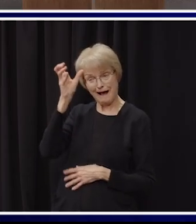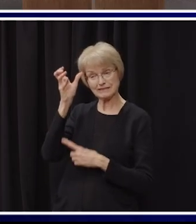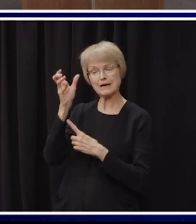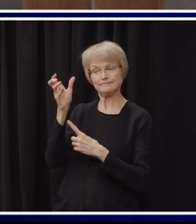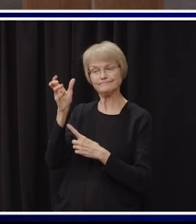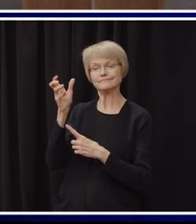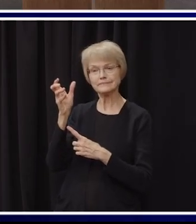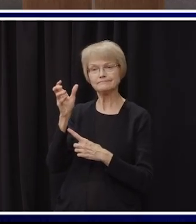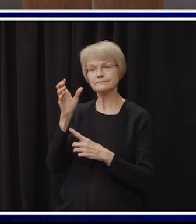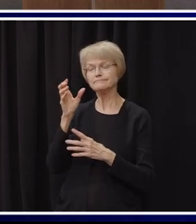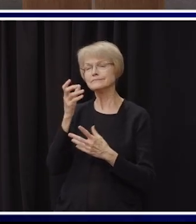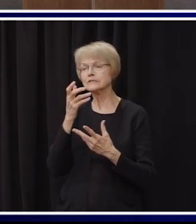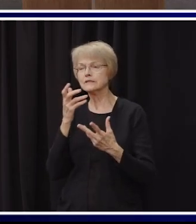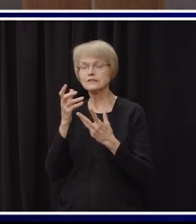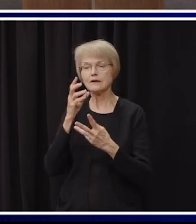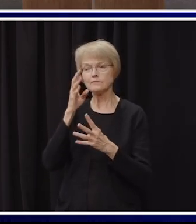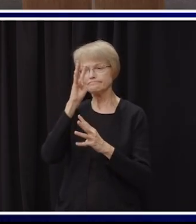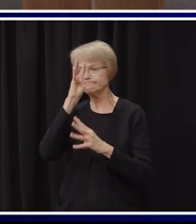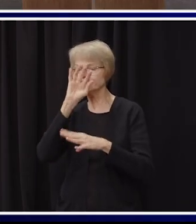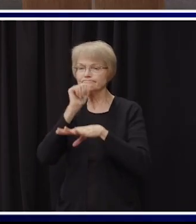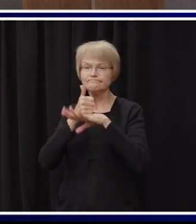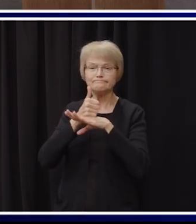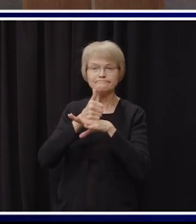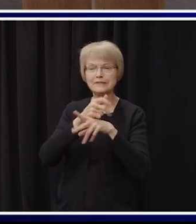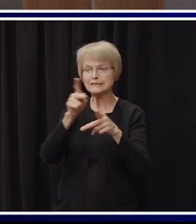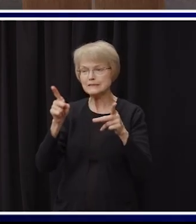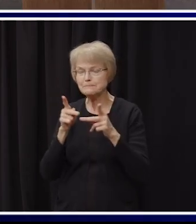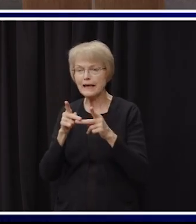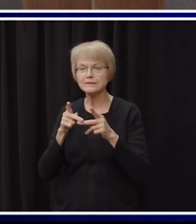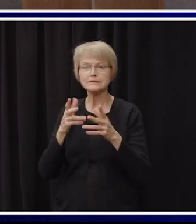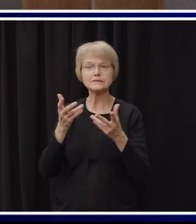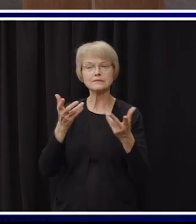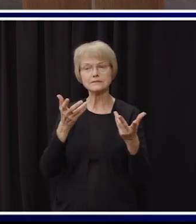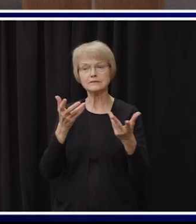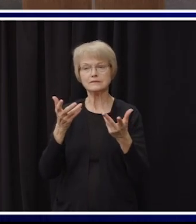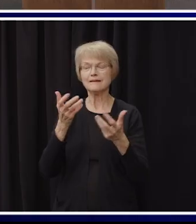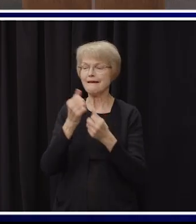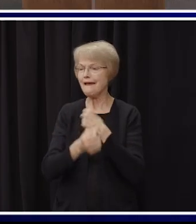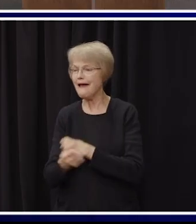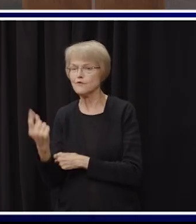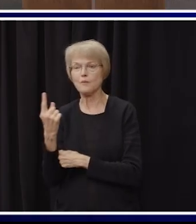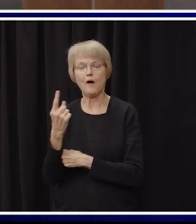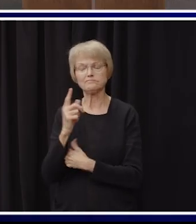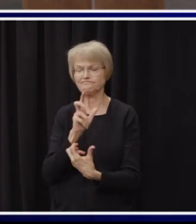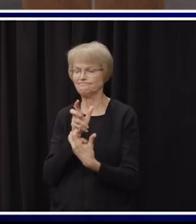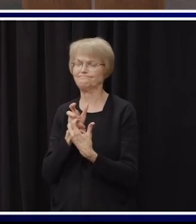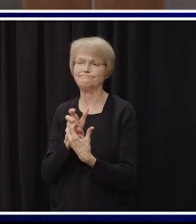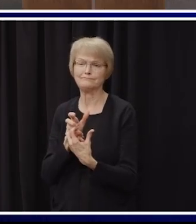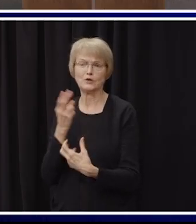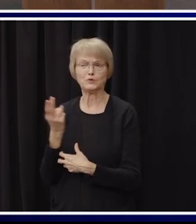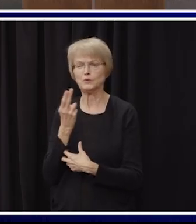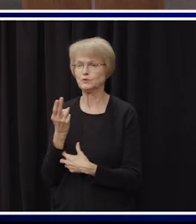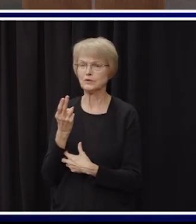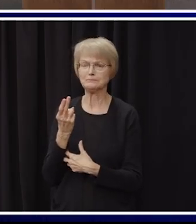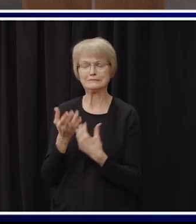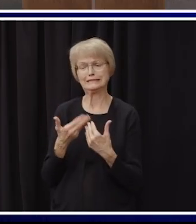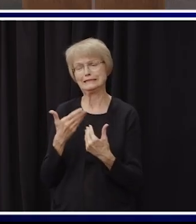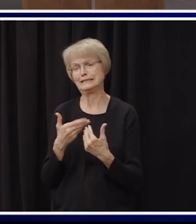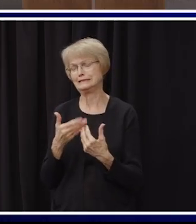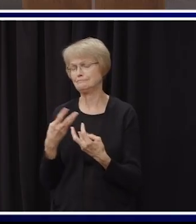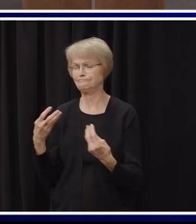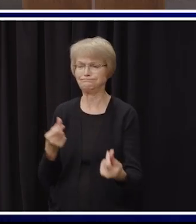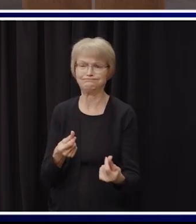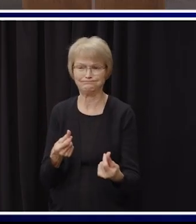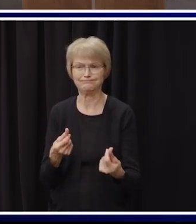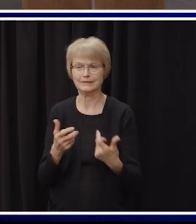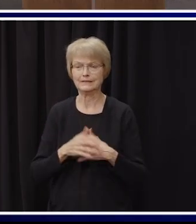that looks for the creation of spaces and places so that everyone can use them with the least amount of adaptation or